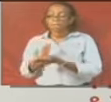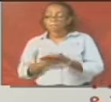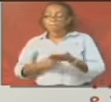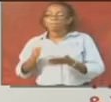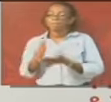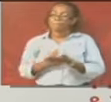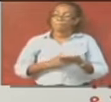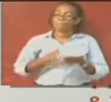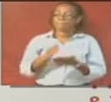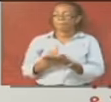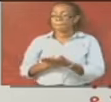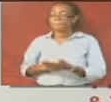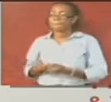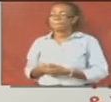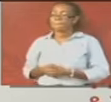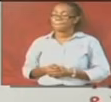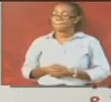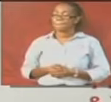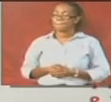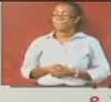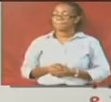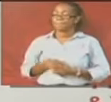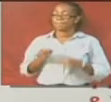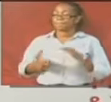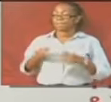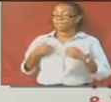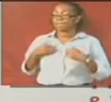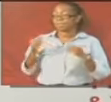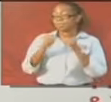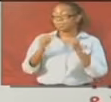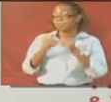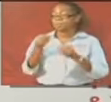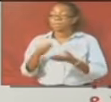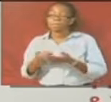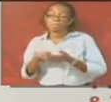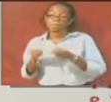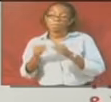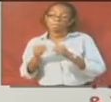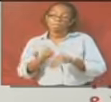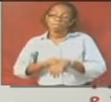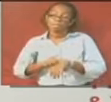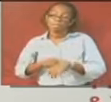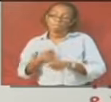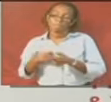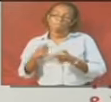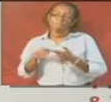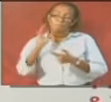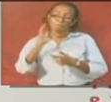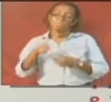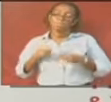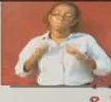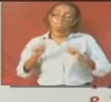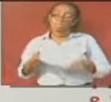as additional capacity becomes available, then that testing will be quote-unquote